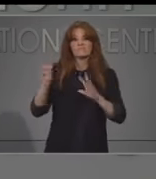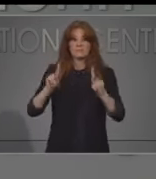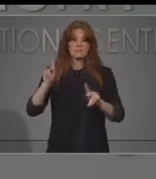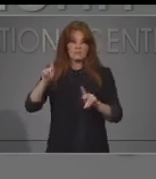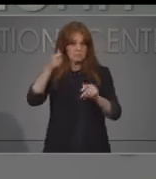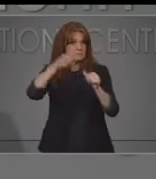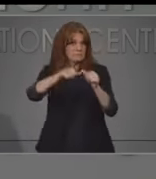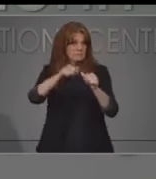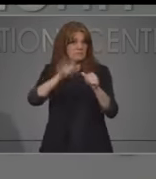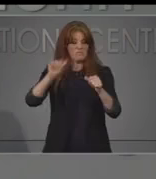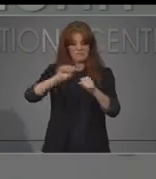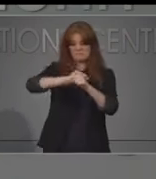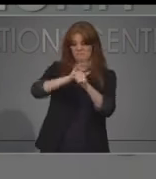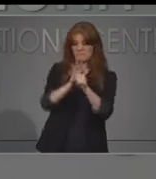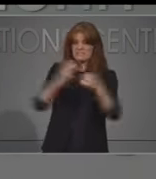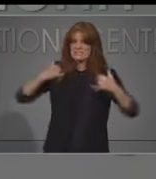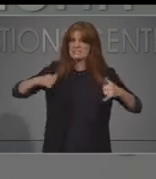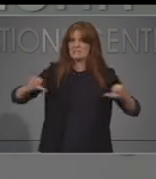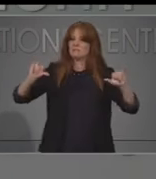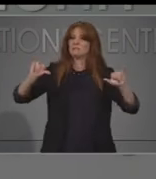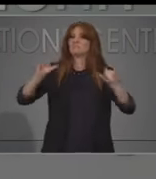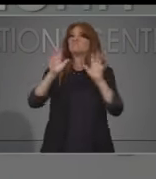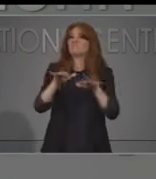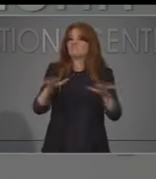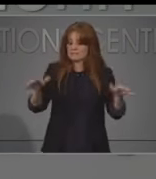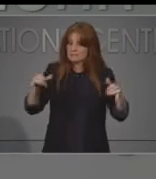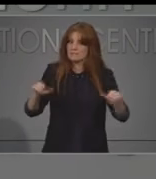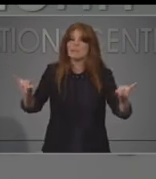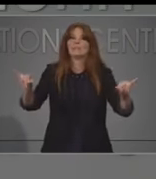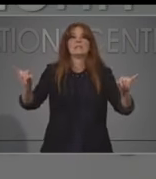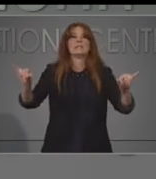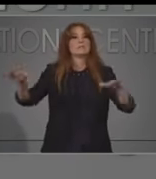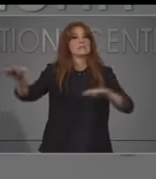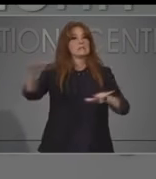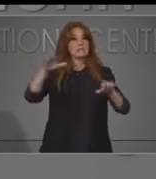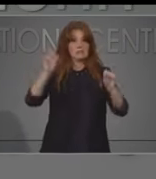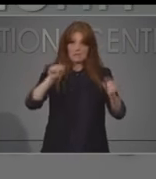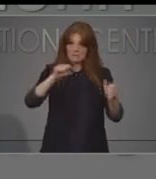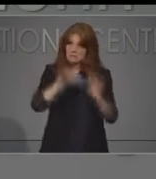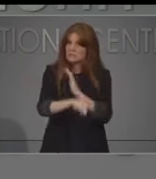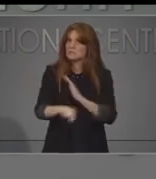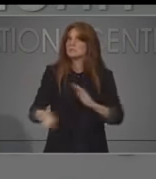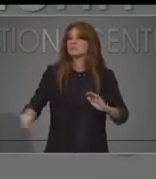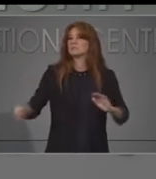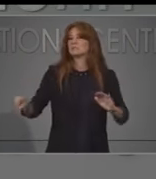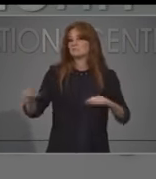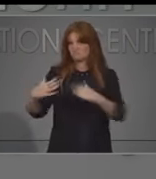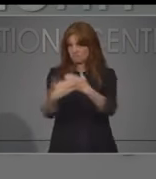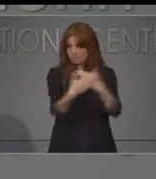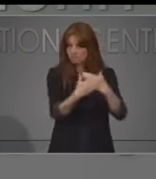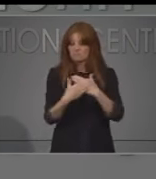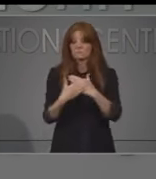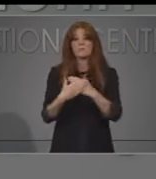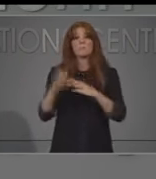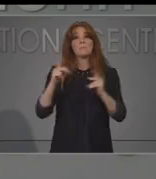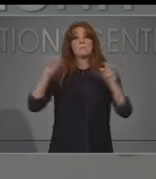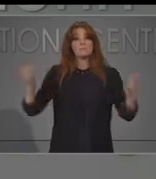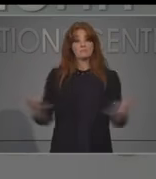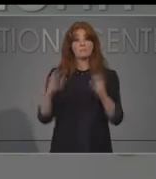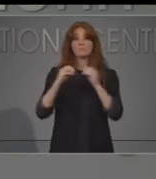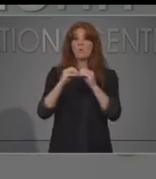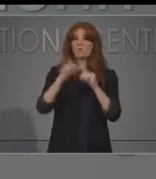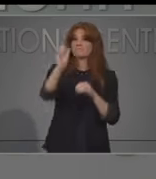that this virus is still circulating and it is still deadly. People are able to do more, and that's